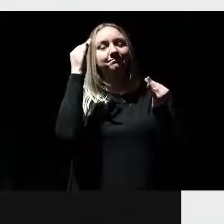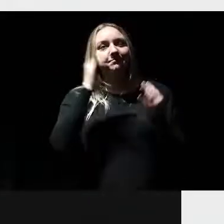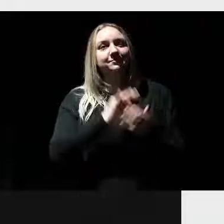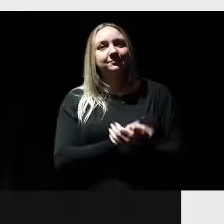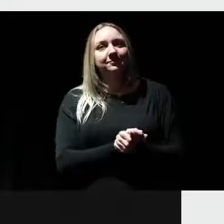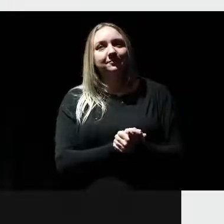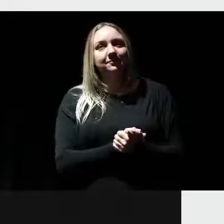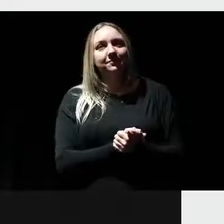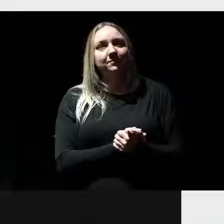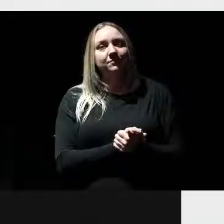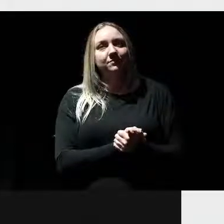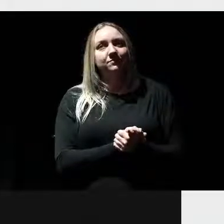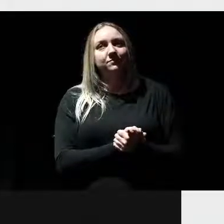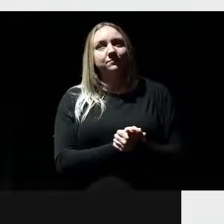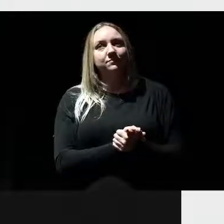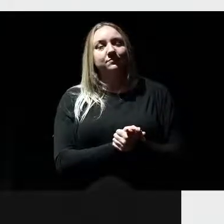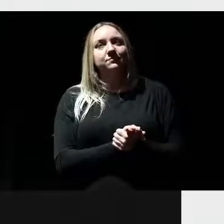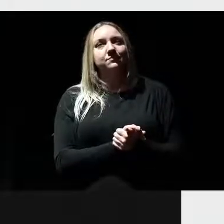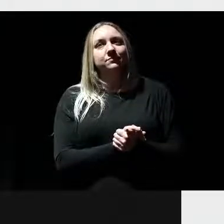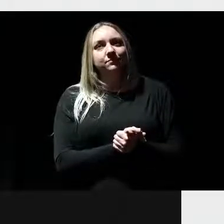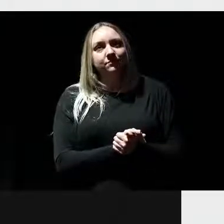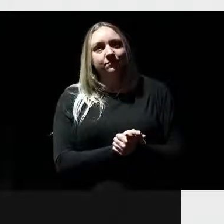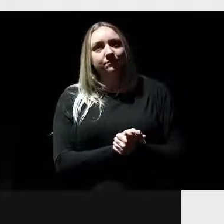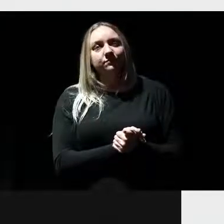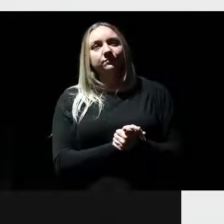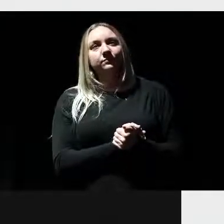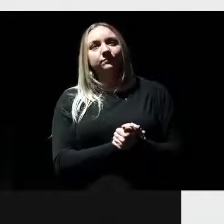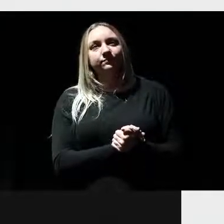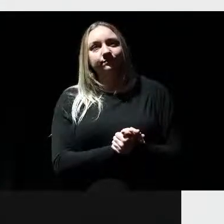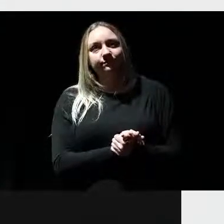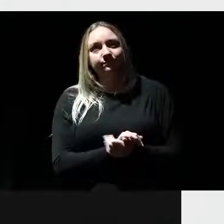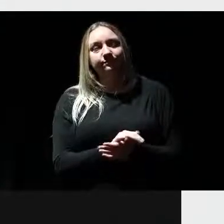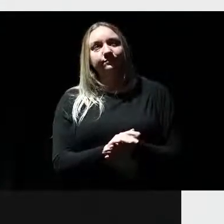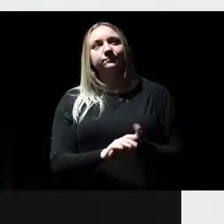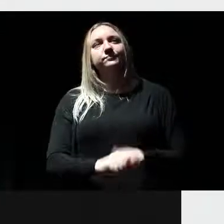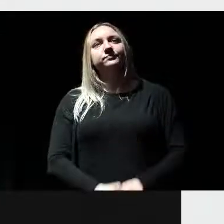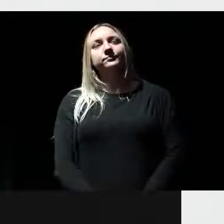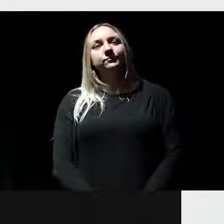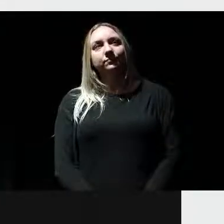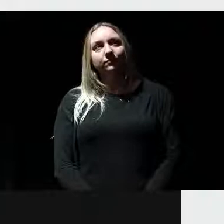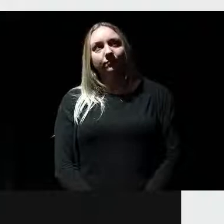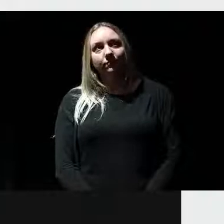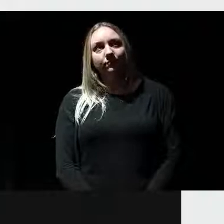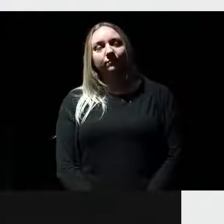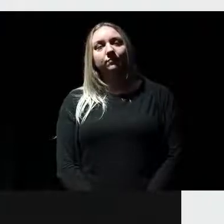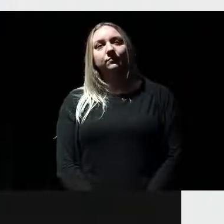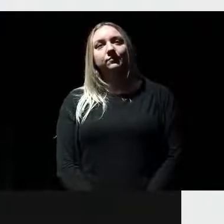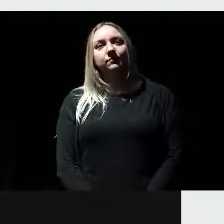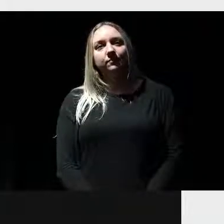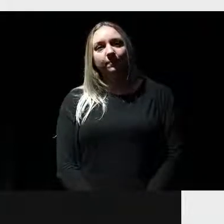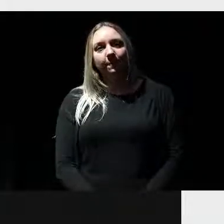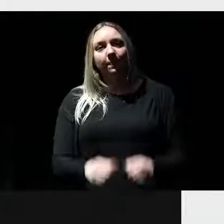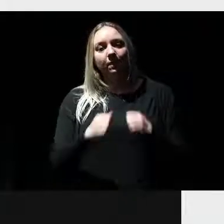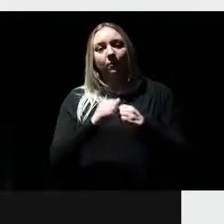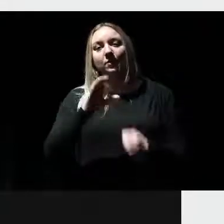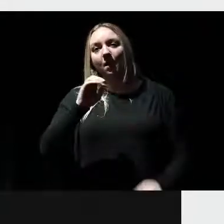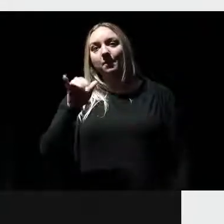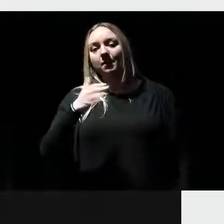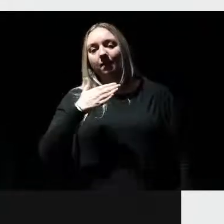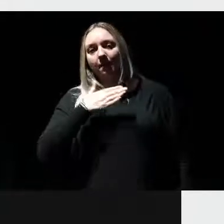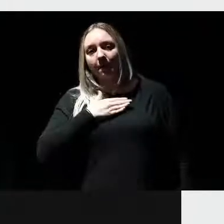I think one of the things that marks a firm like mine which is very much a